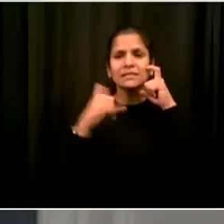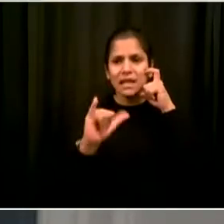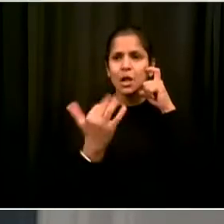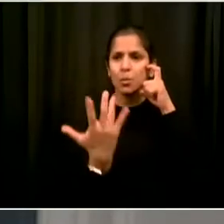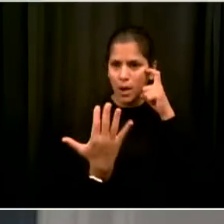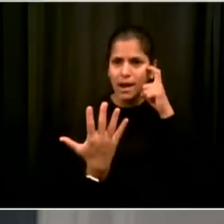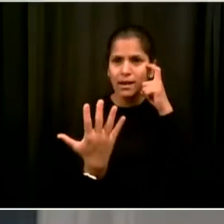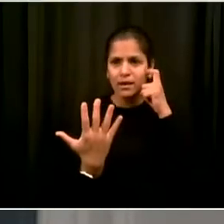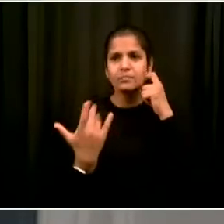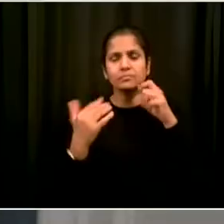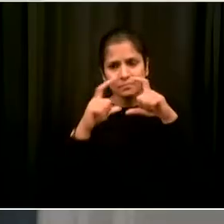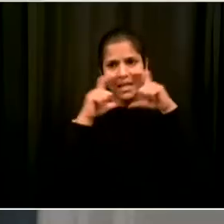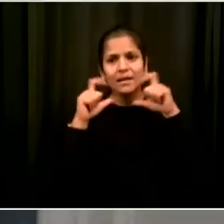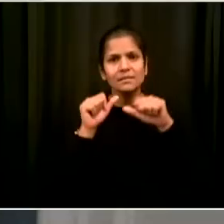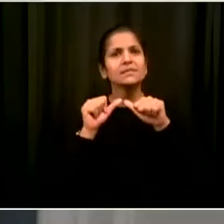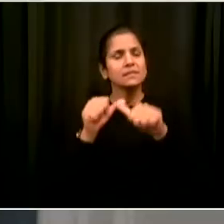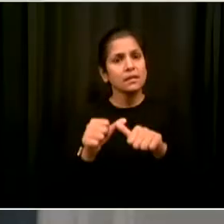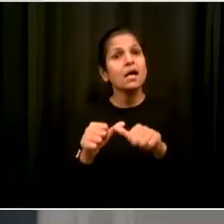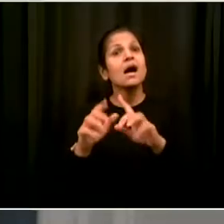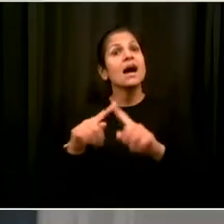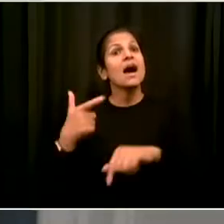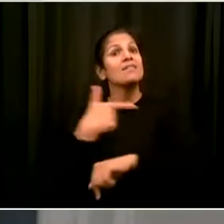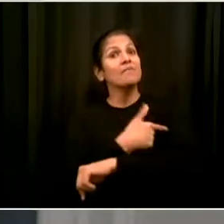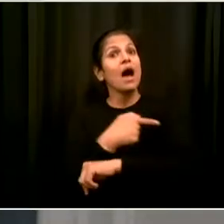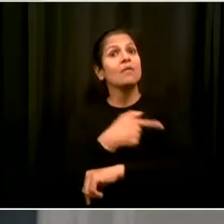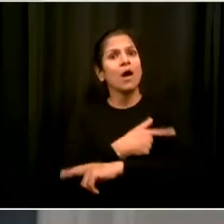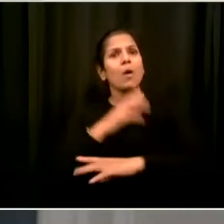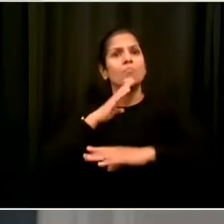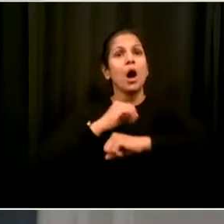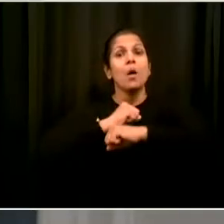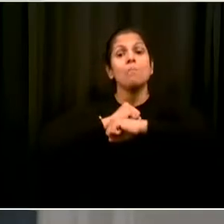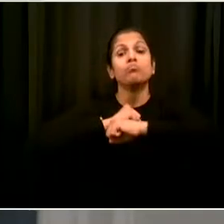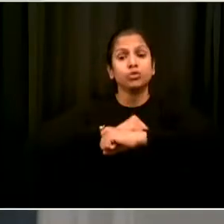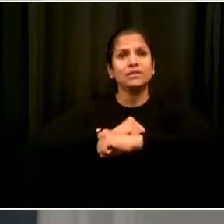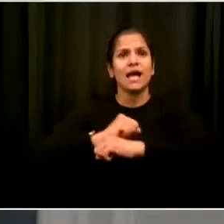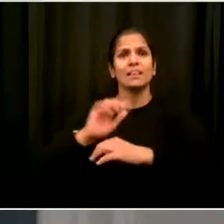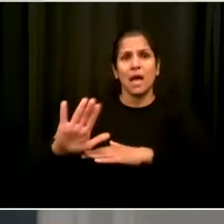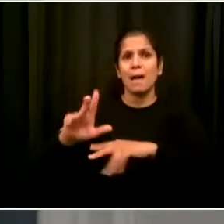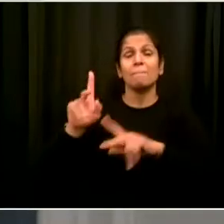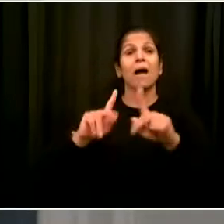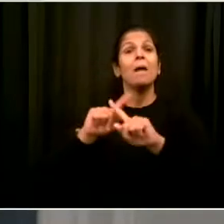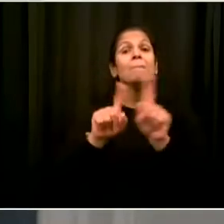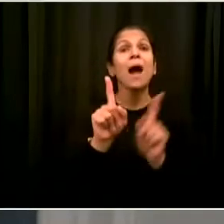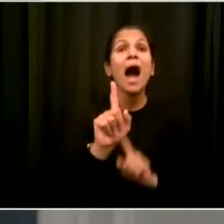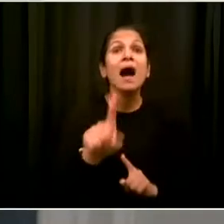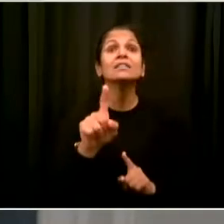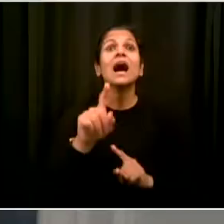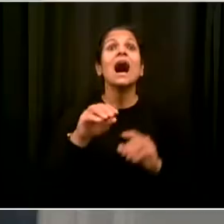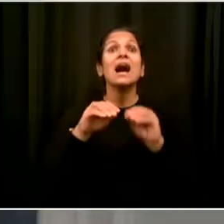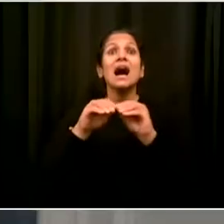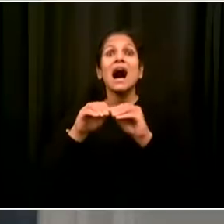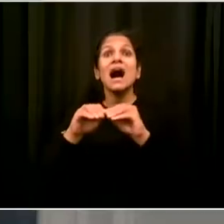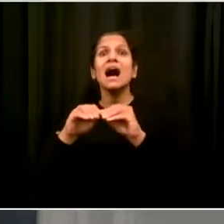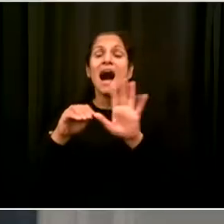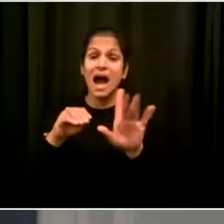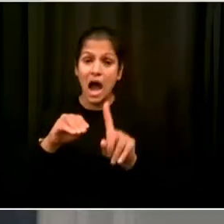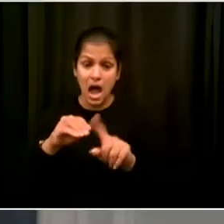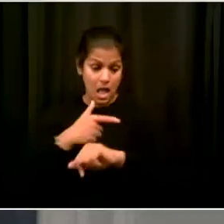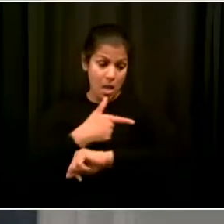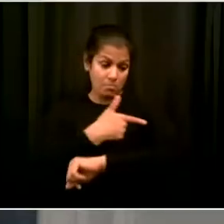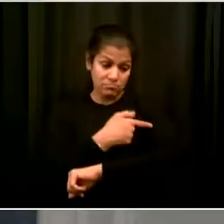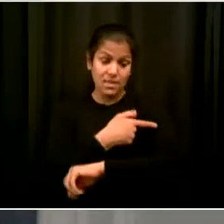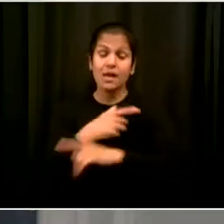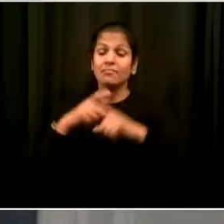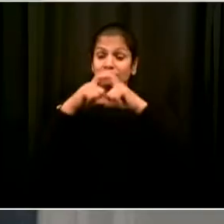do not know how much it's going to really prevent the spread. And so I think it's going to be really important to make sure that folks understand that as we